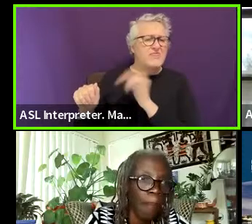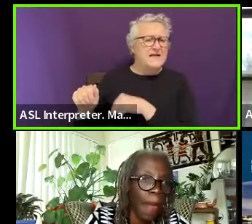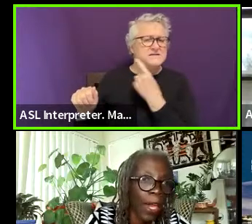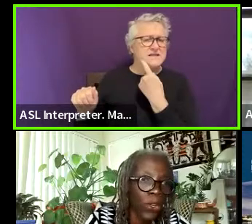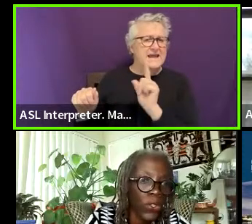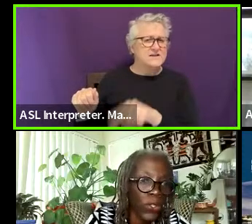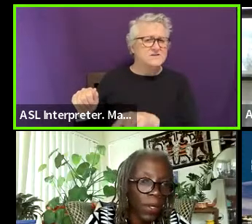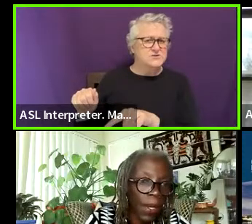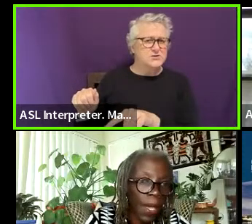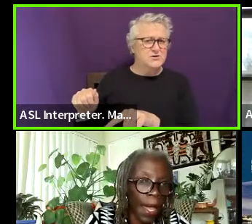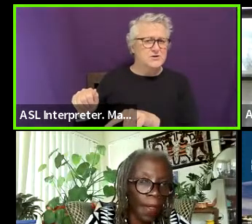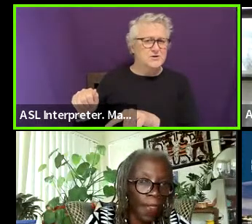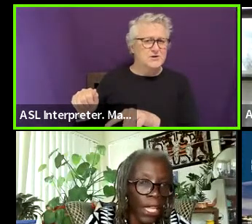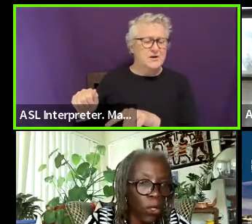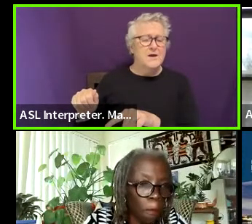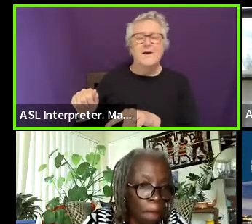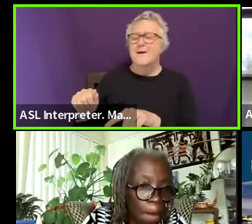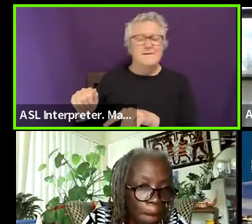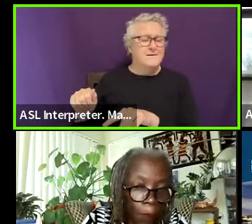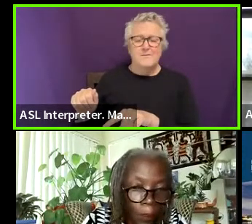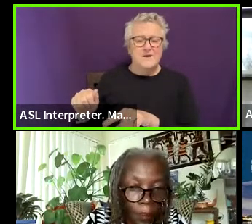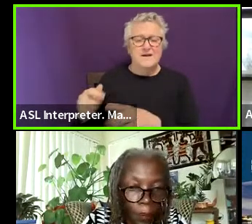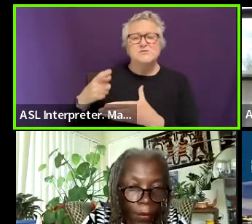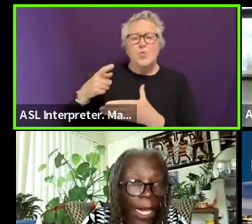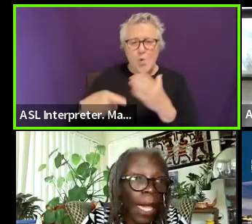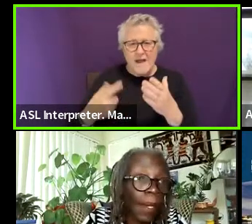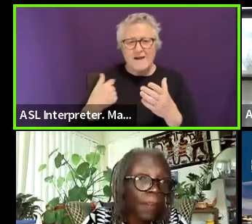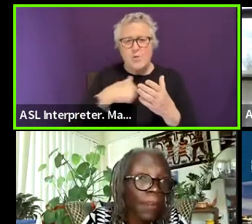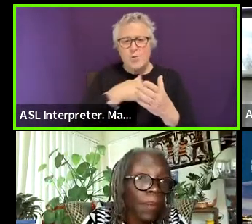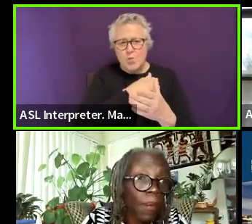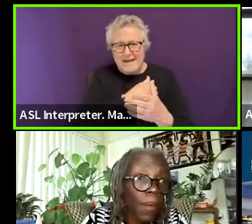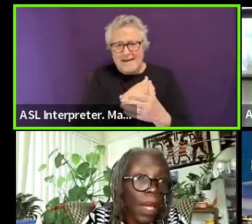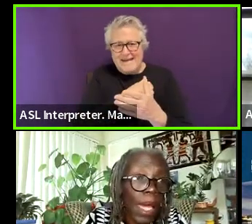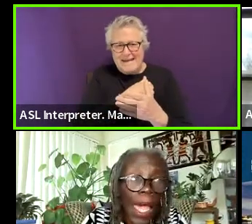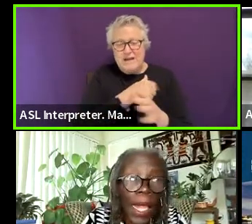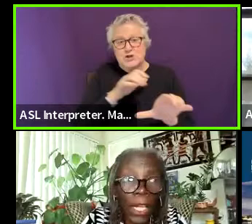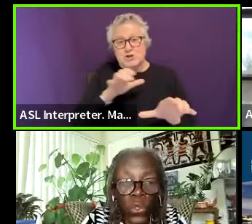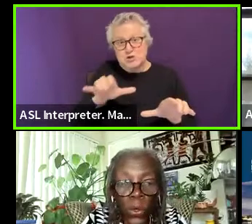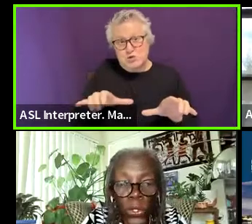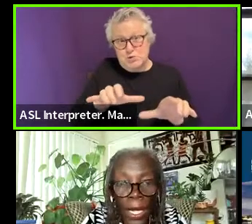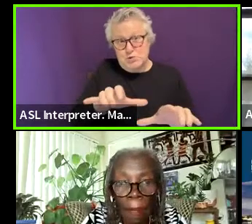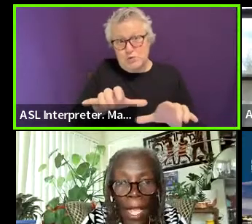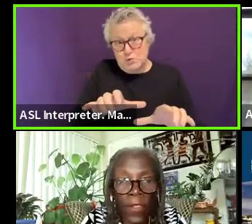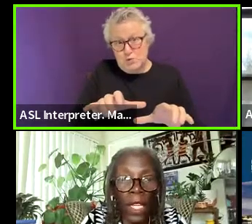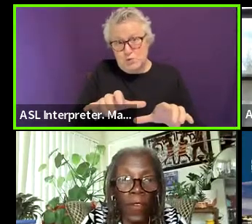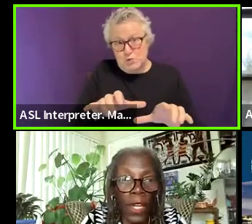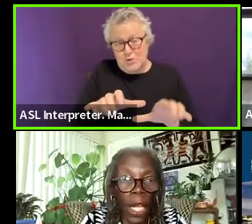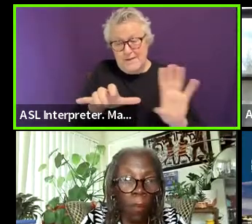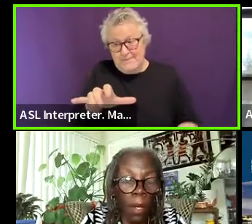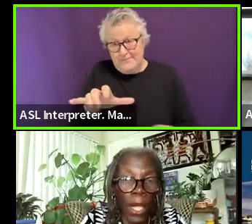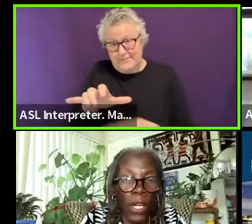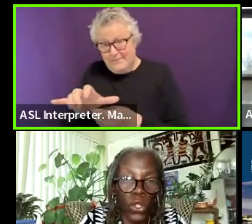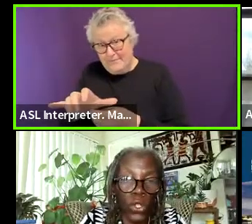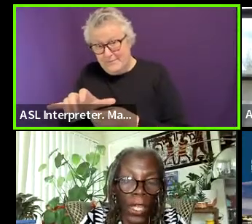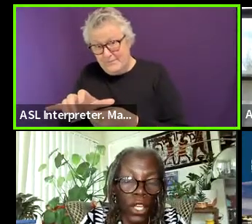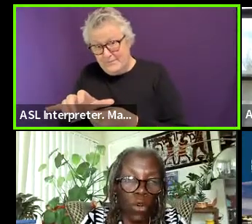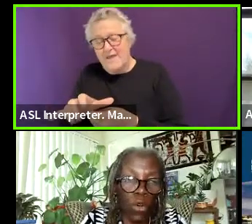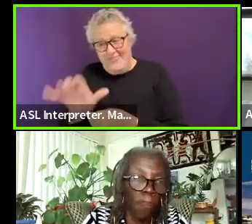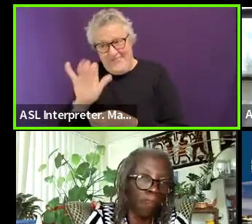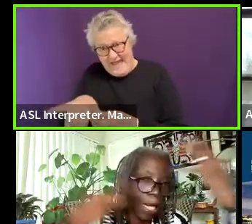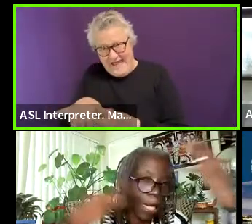feed in that matters. Thank you. Thank you, Commissioner Hardesty. And I just will say I may have to leave in a couple of minutes.